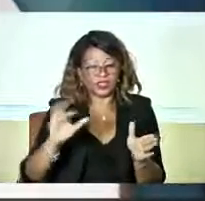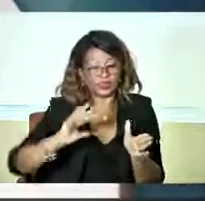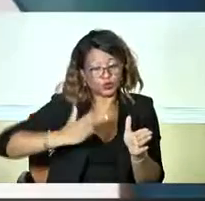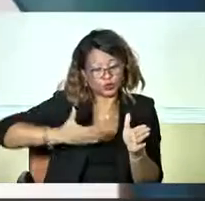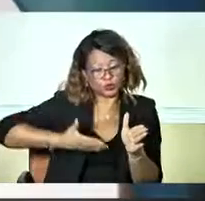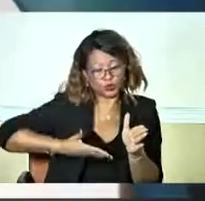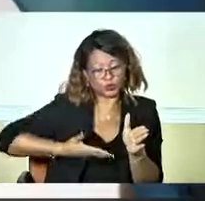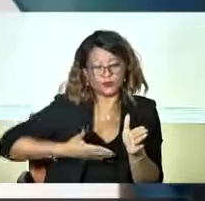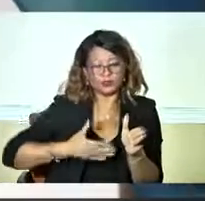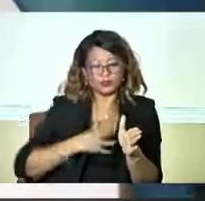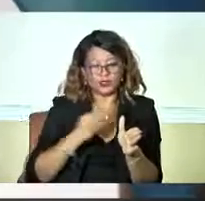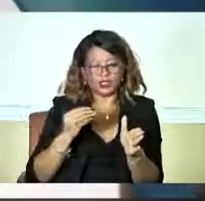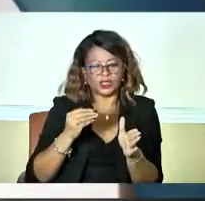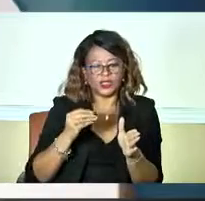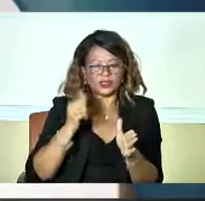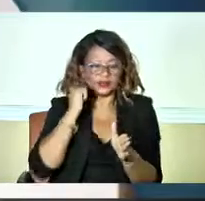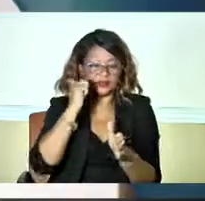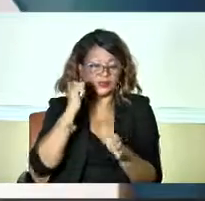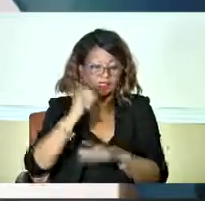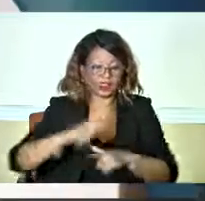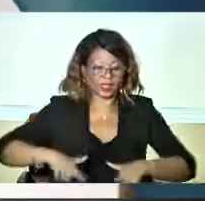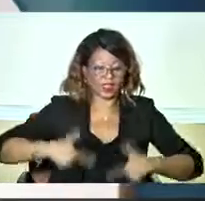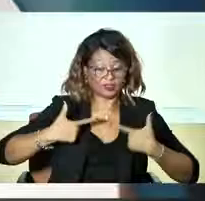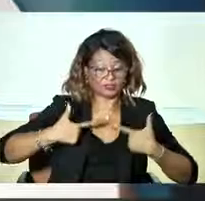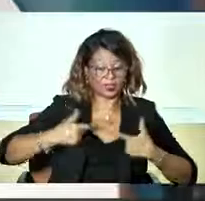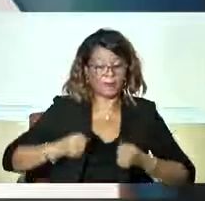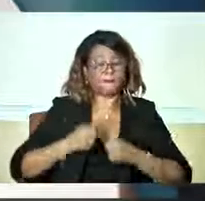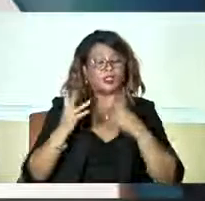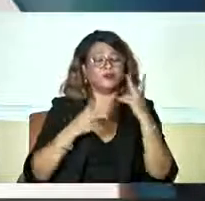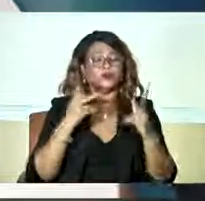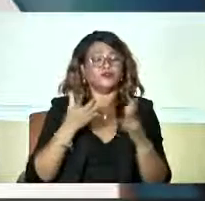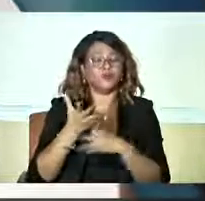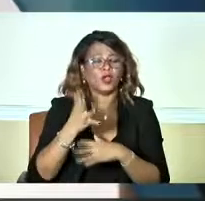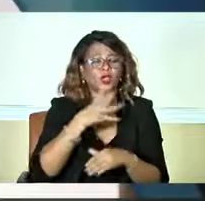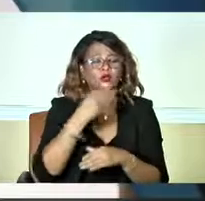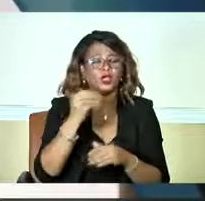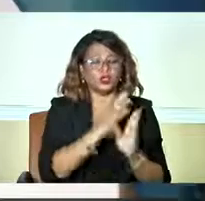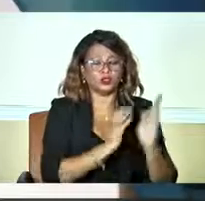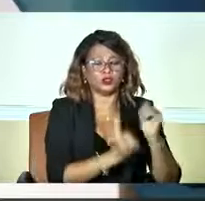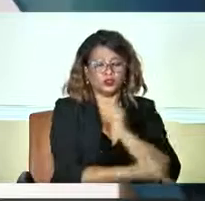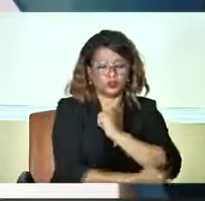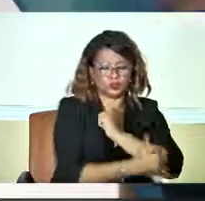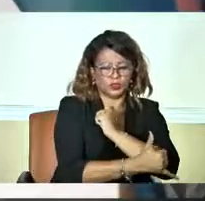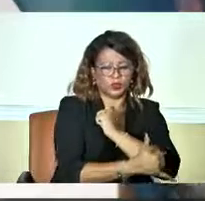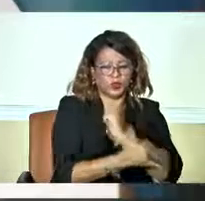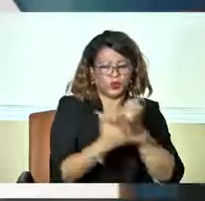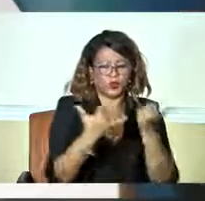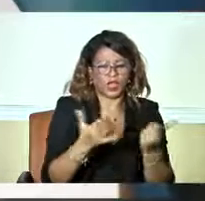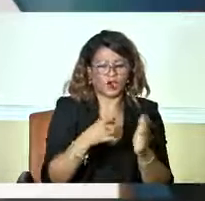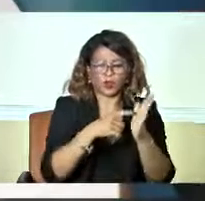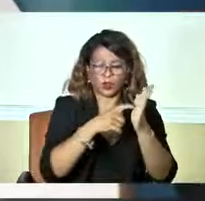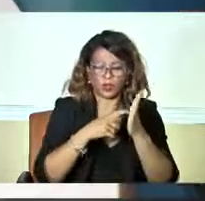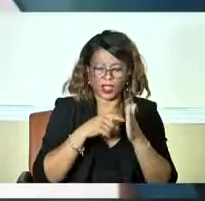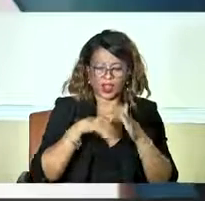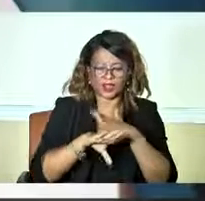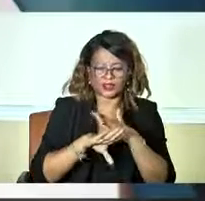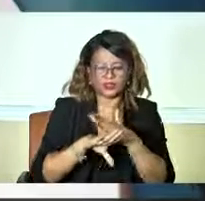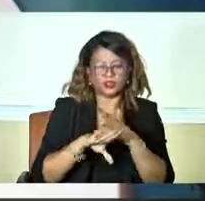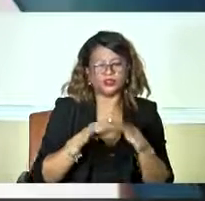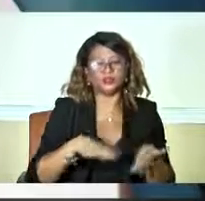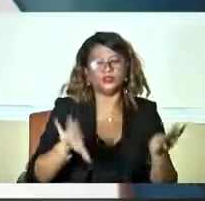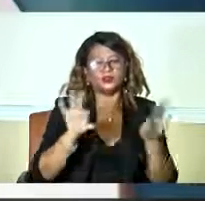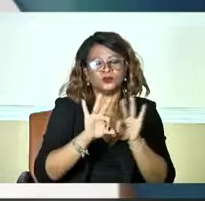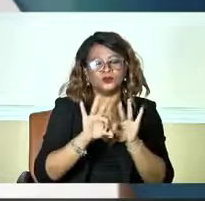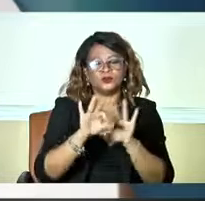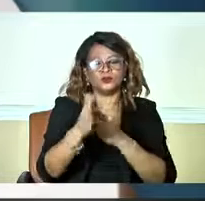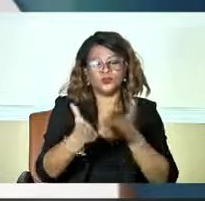introduced in our daily lives. And many people throughout the country will now require access to crucial